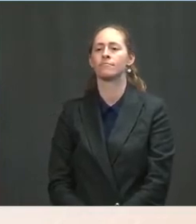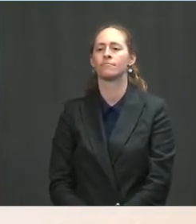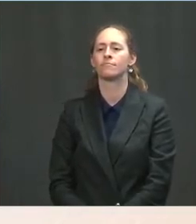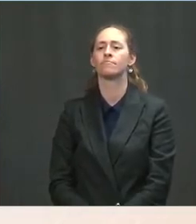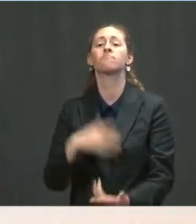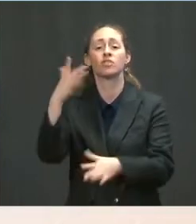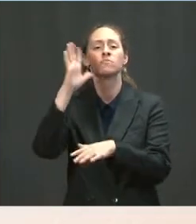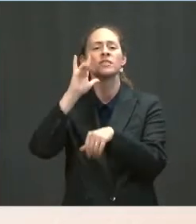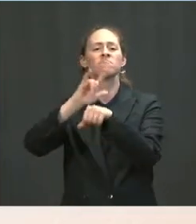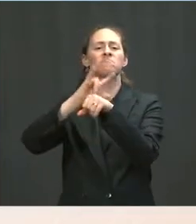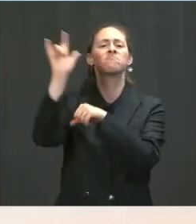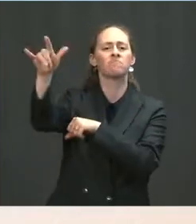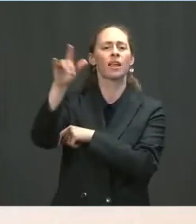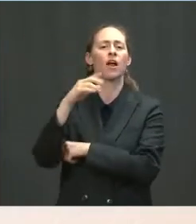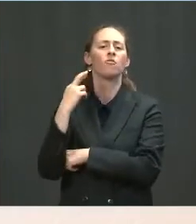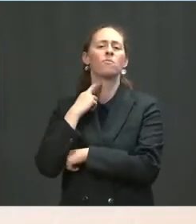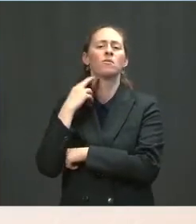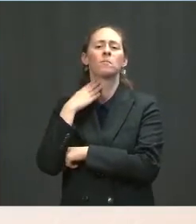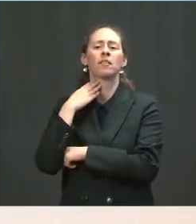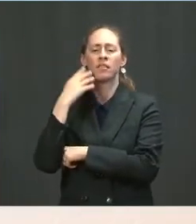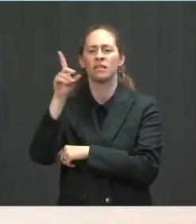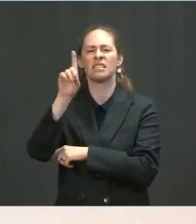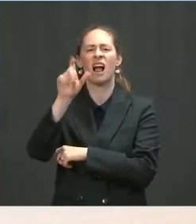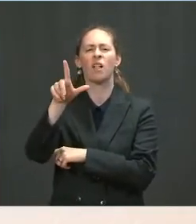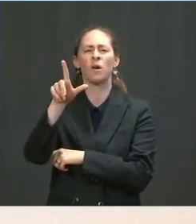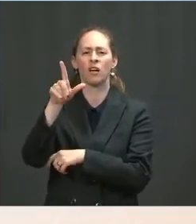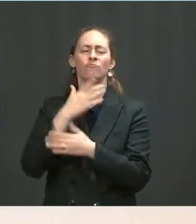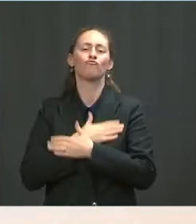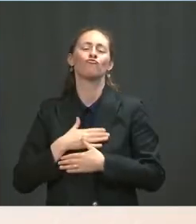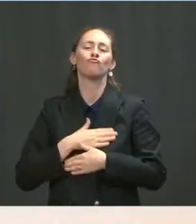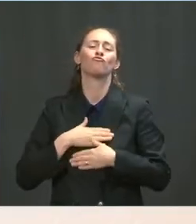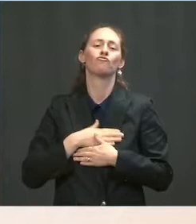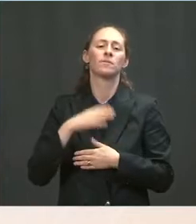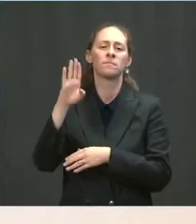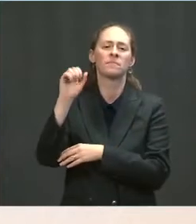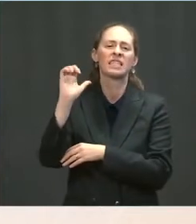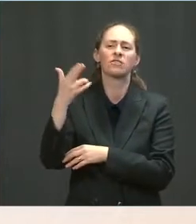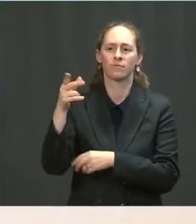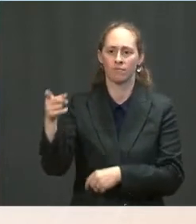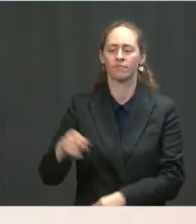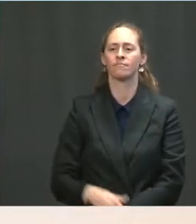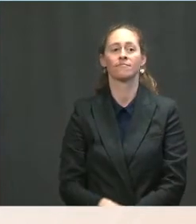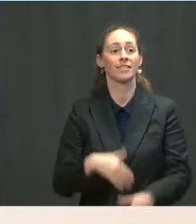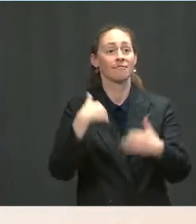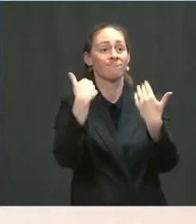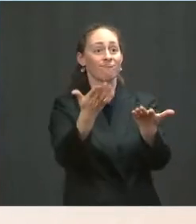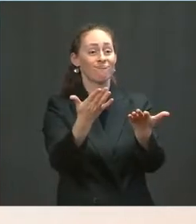over the weekend. Alex, please take it away. Sure. So I know